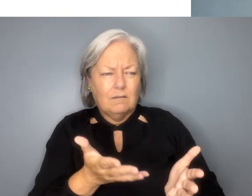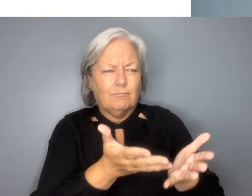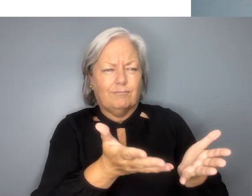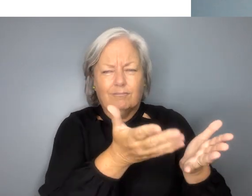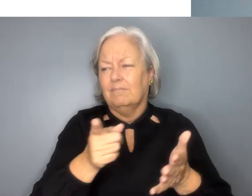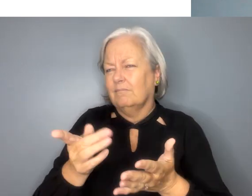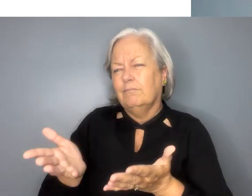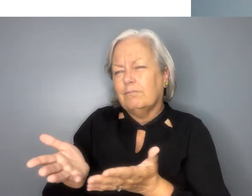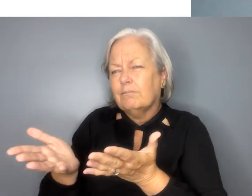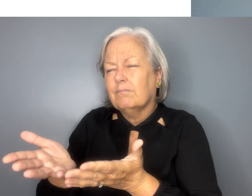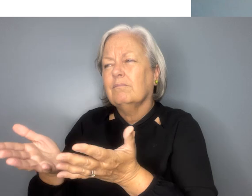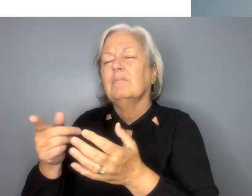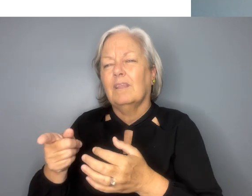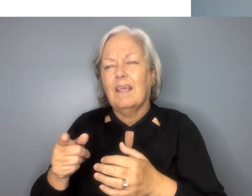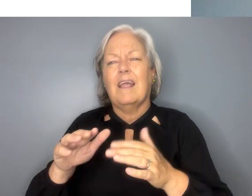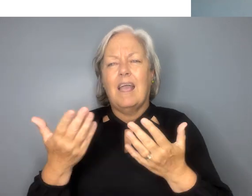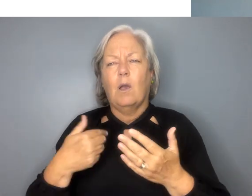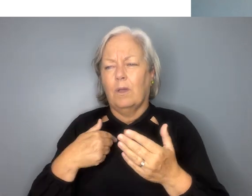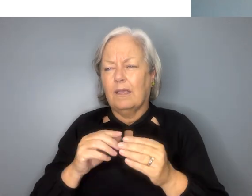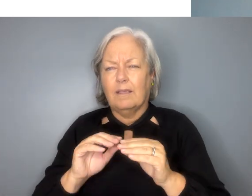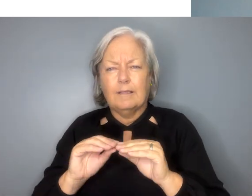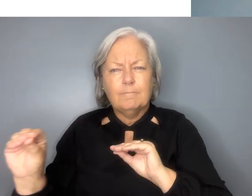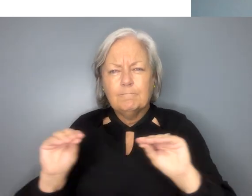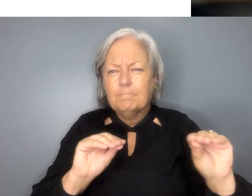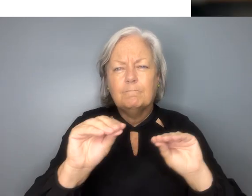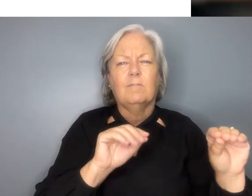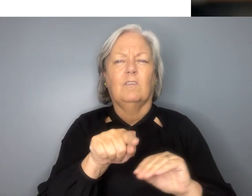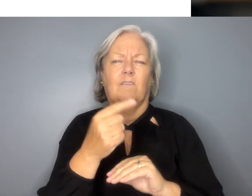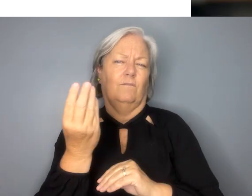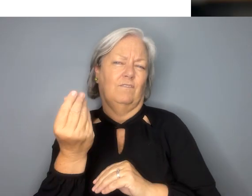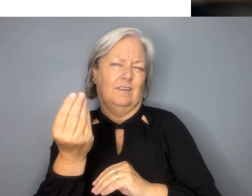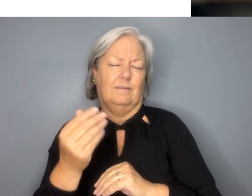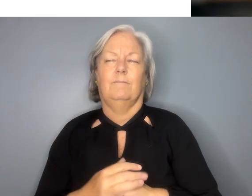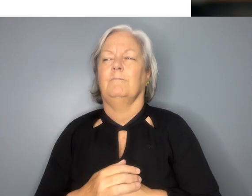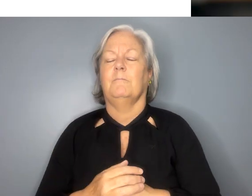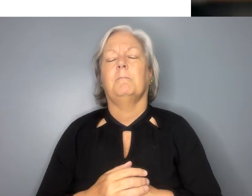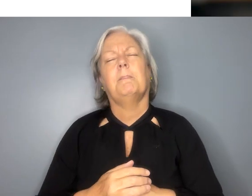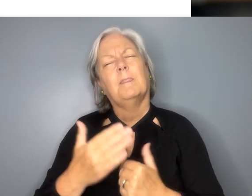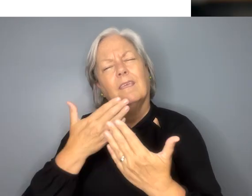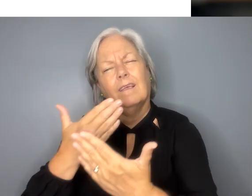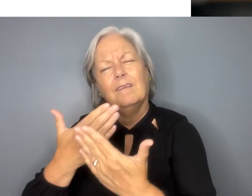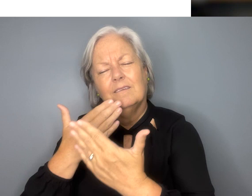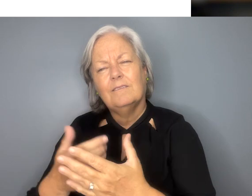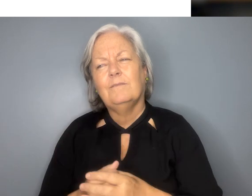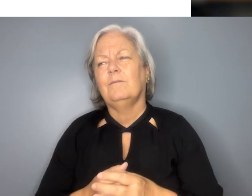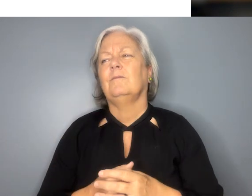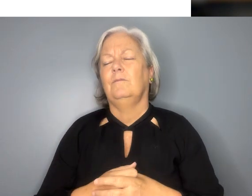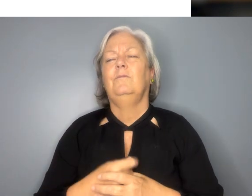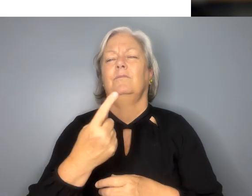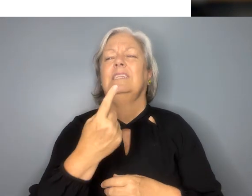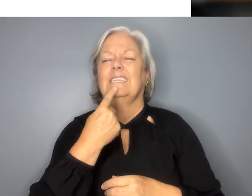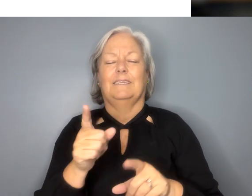up movements and how we distribute funding for that space. Well, thank you so much, Ruby. I'm really intrigued by this idea of the